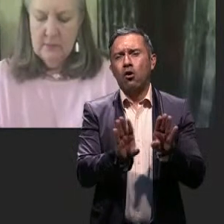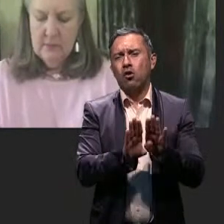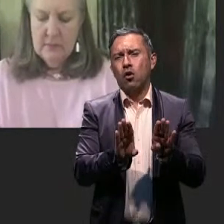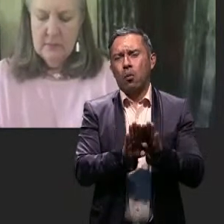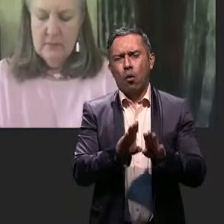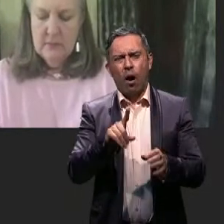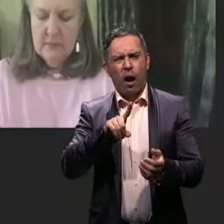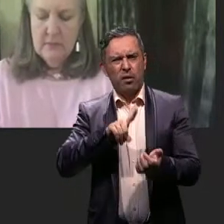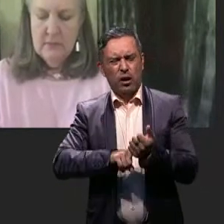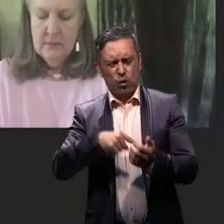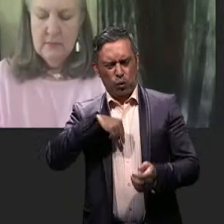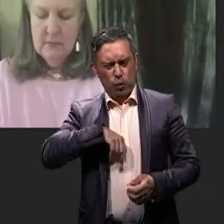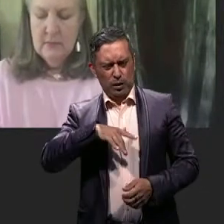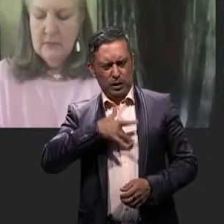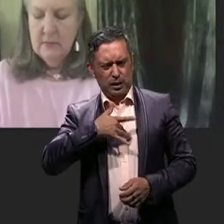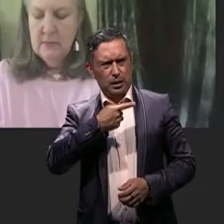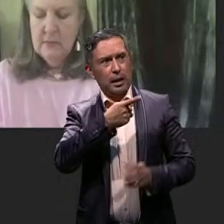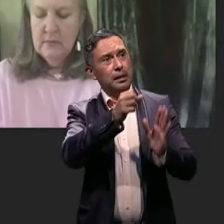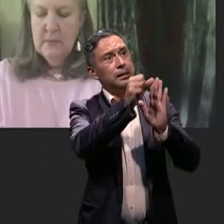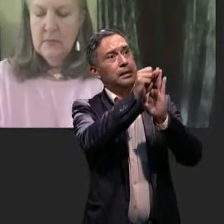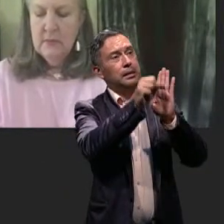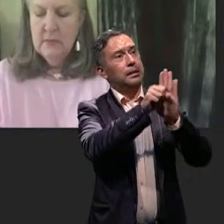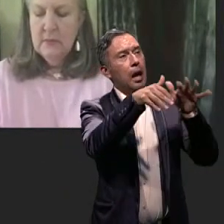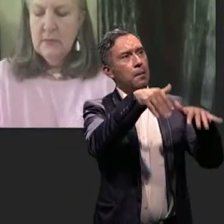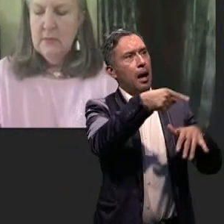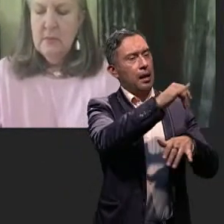do with anti-system